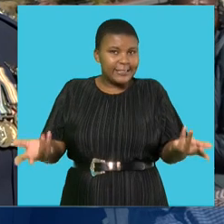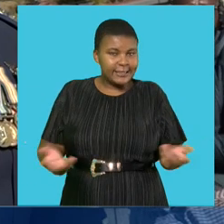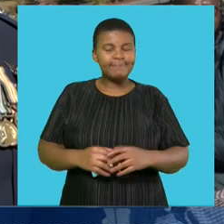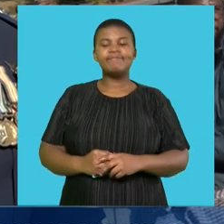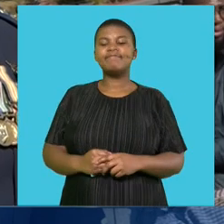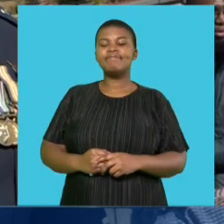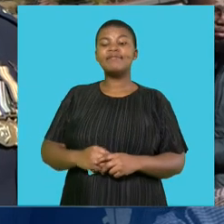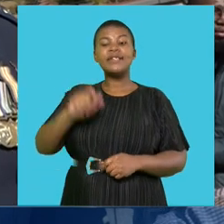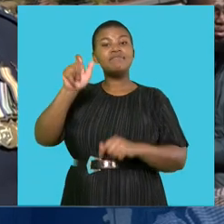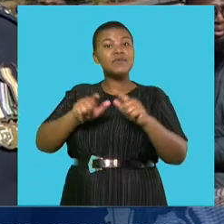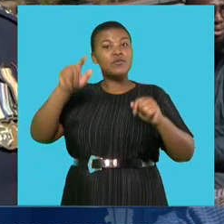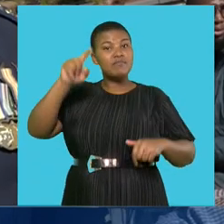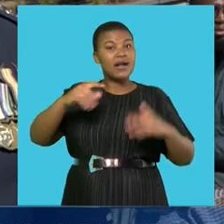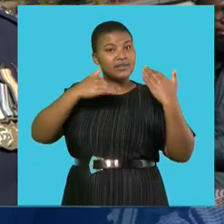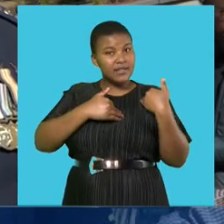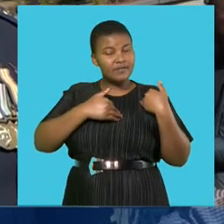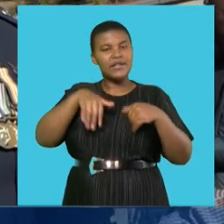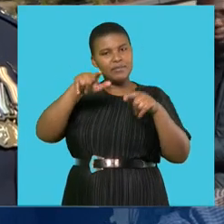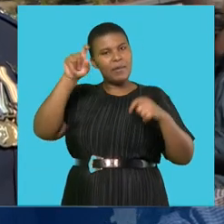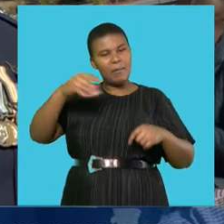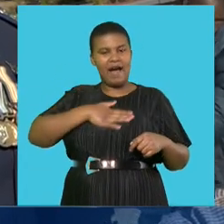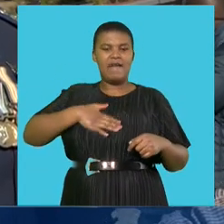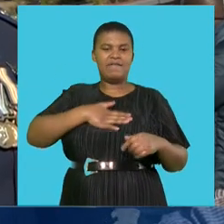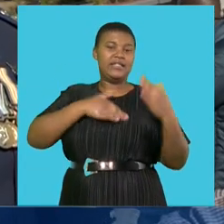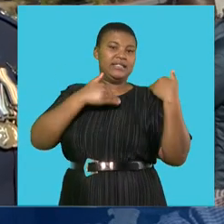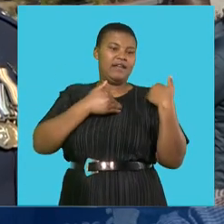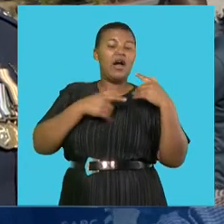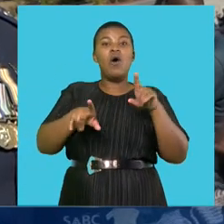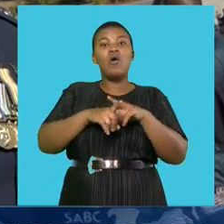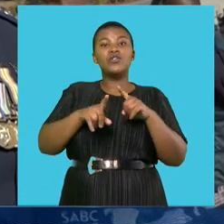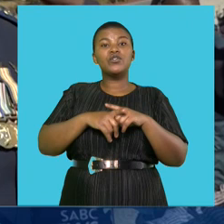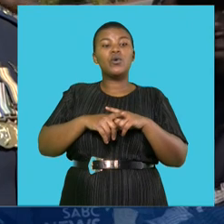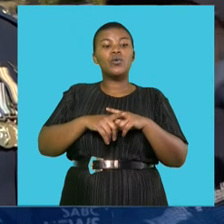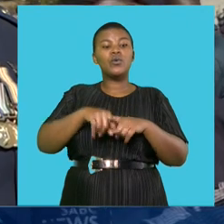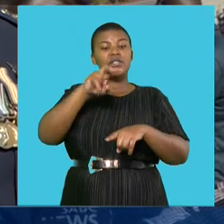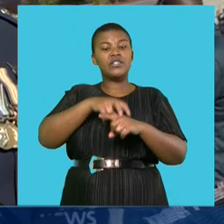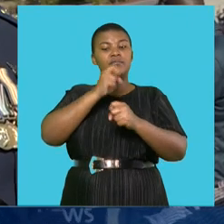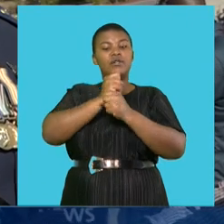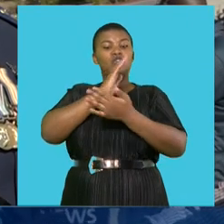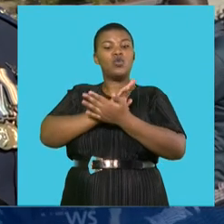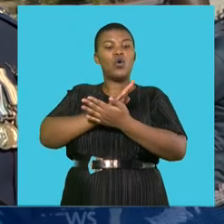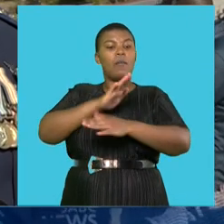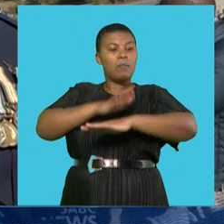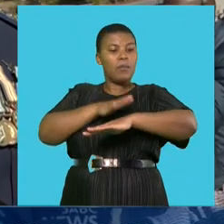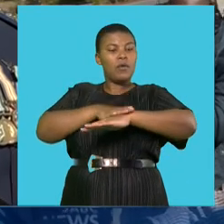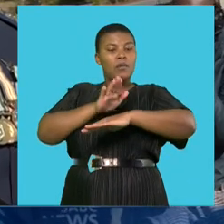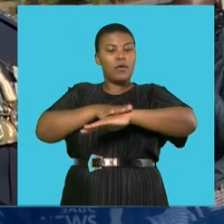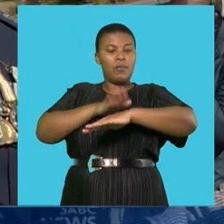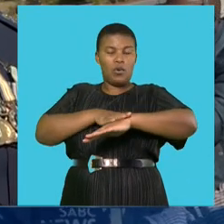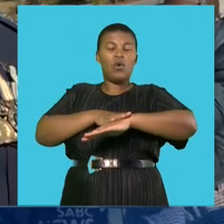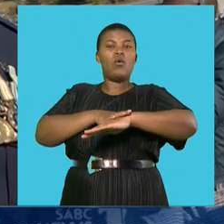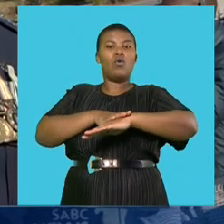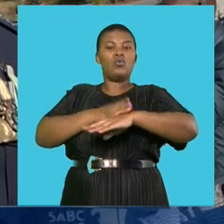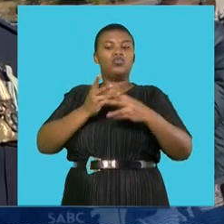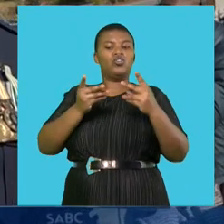that the people must be safe and feel safe but also put an extra effort to deal with